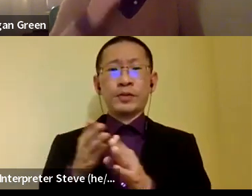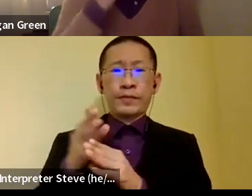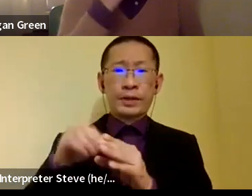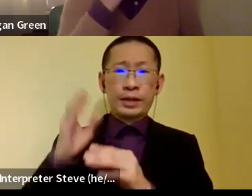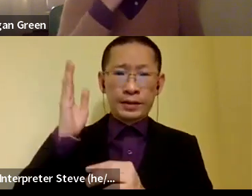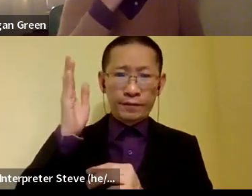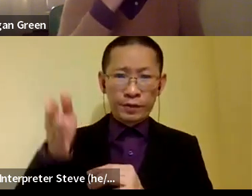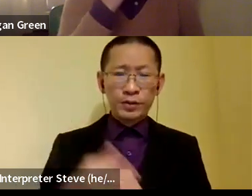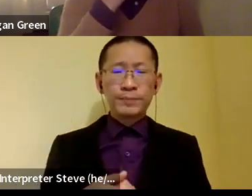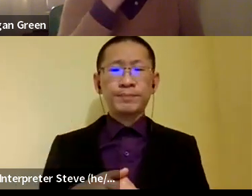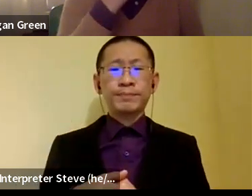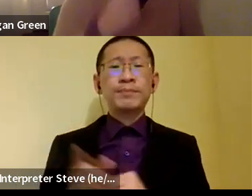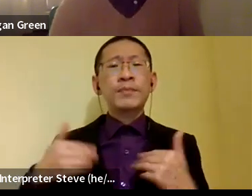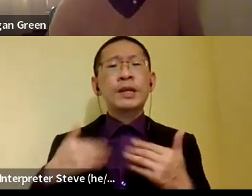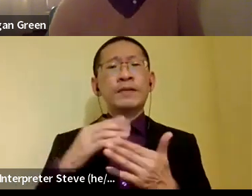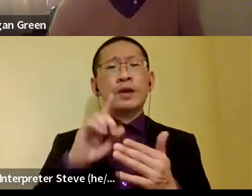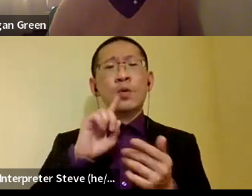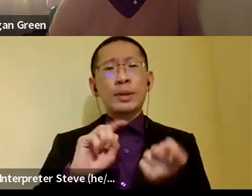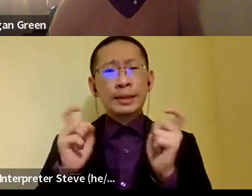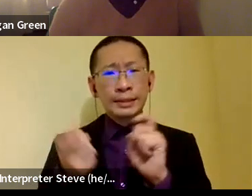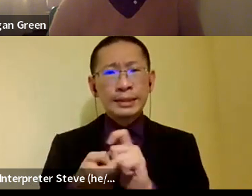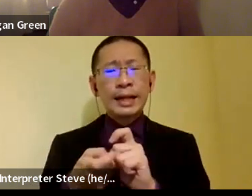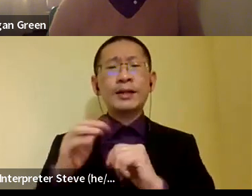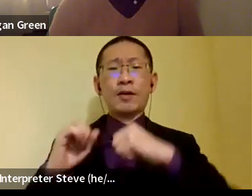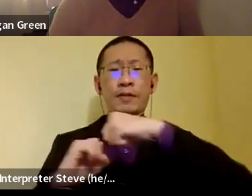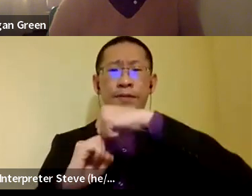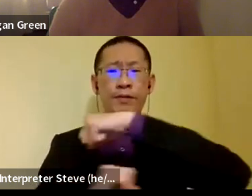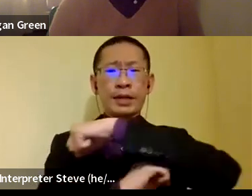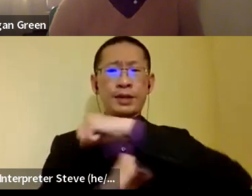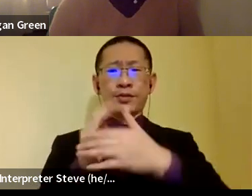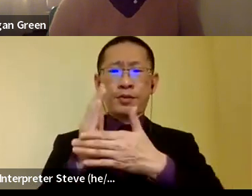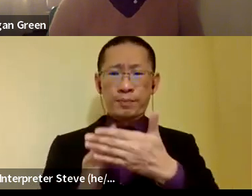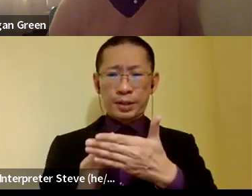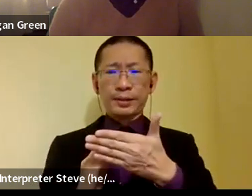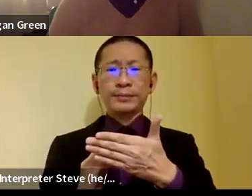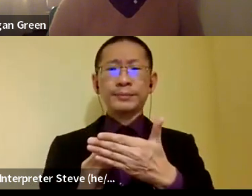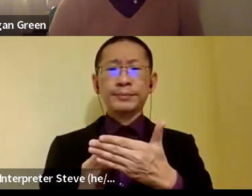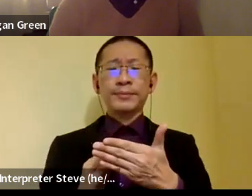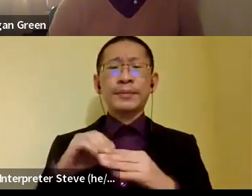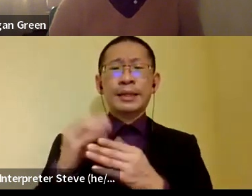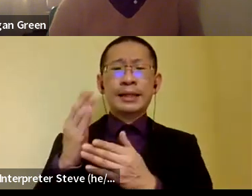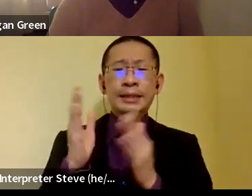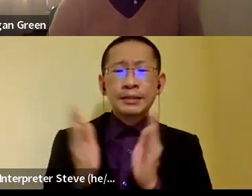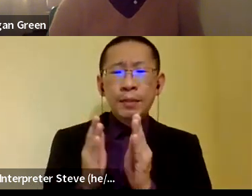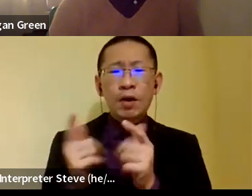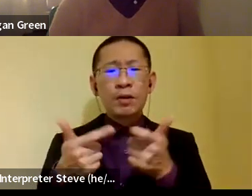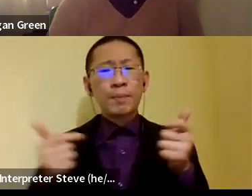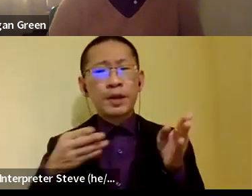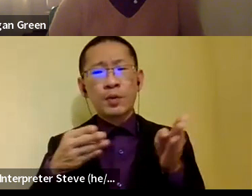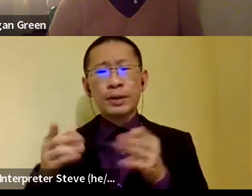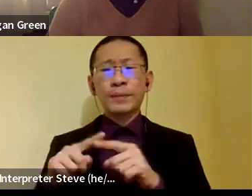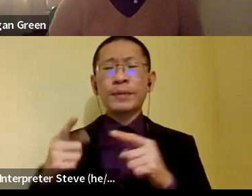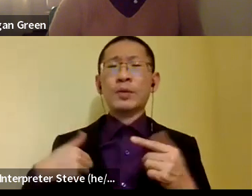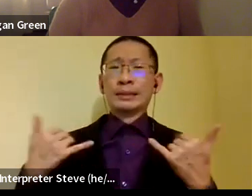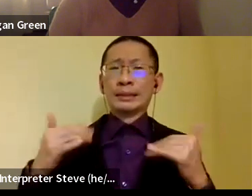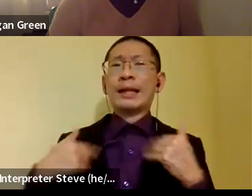future. There's some real change coming on the foundational side for this in small and big ways, but we have a ways to